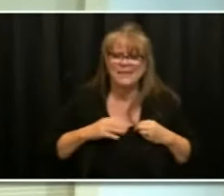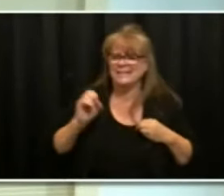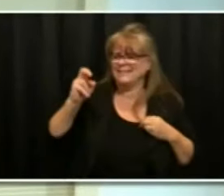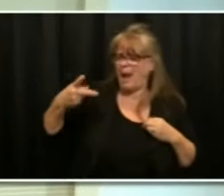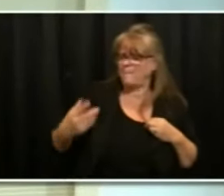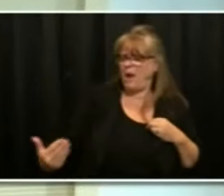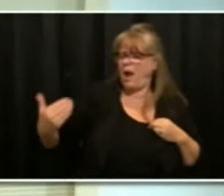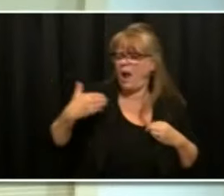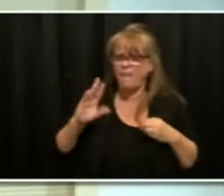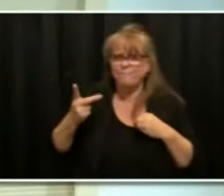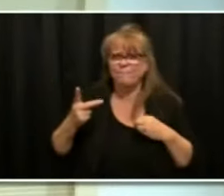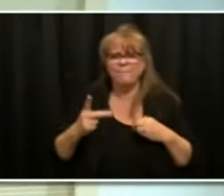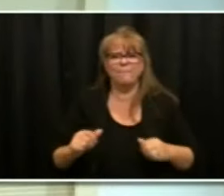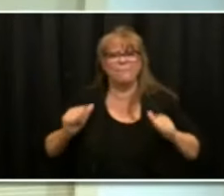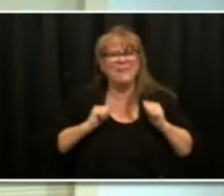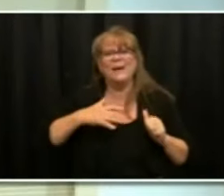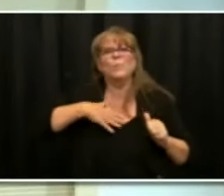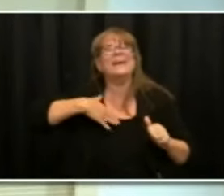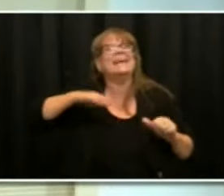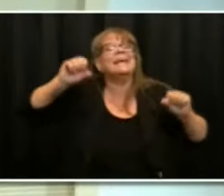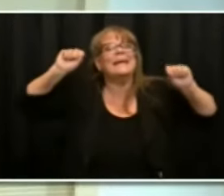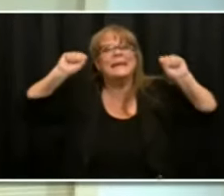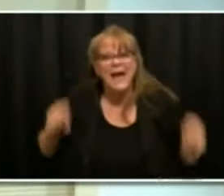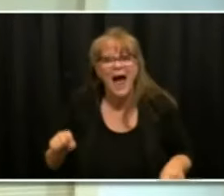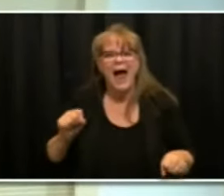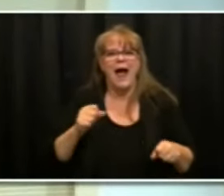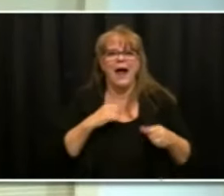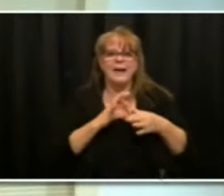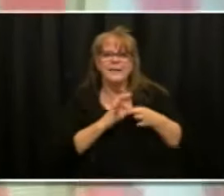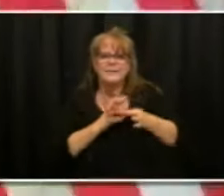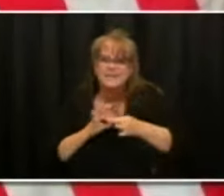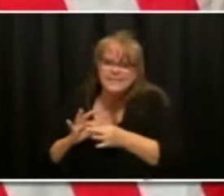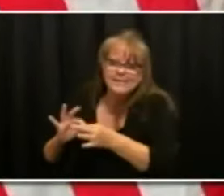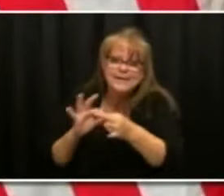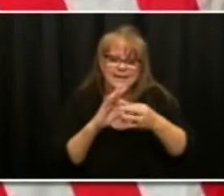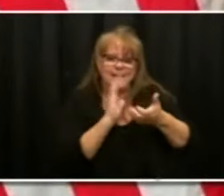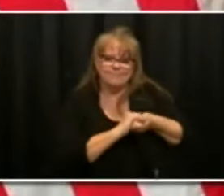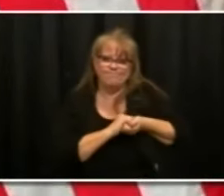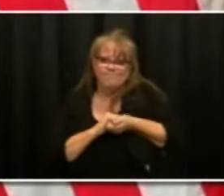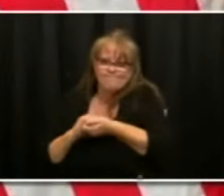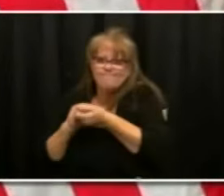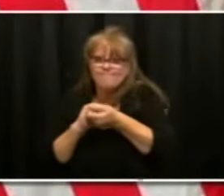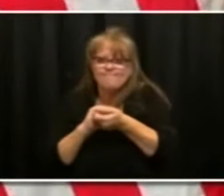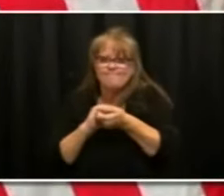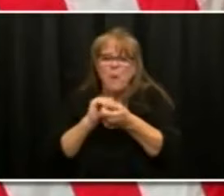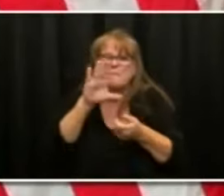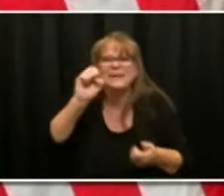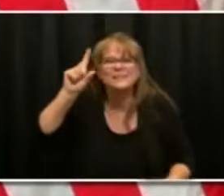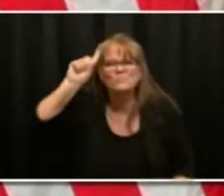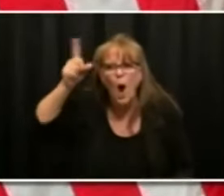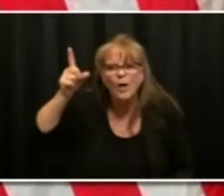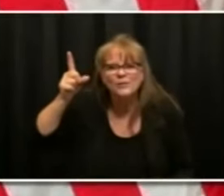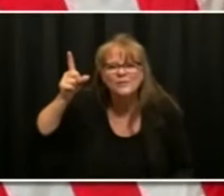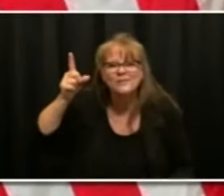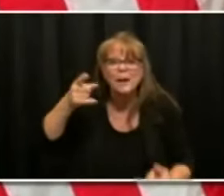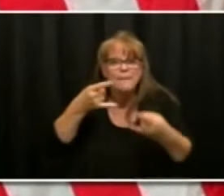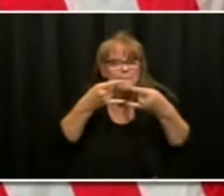do this together. Be smart. Wear a mask. Make sure your loved ones wear